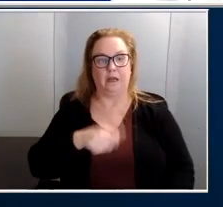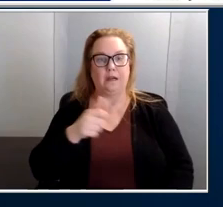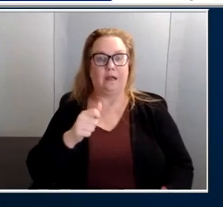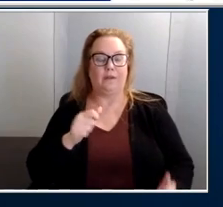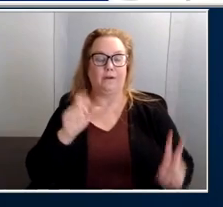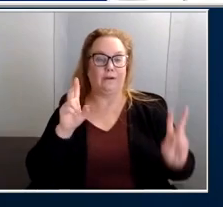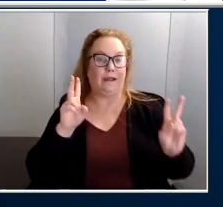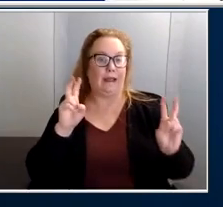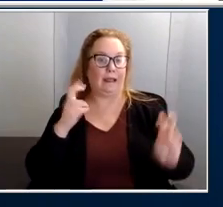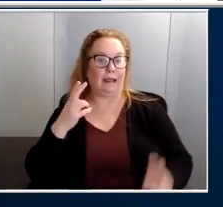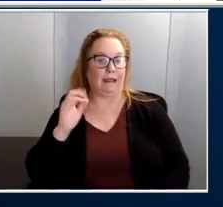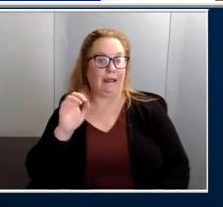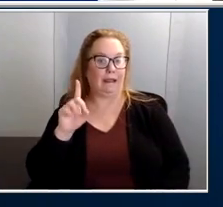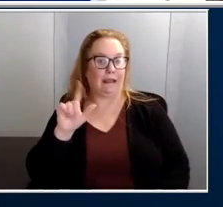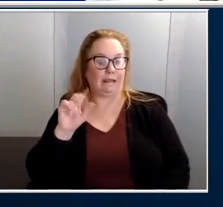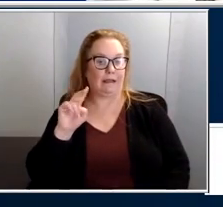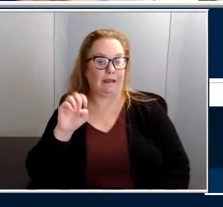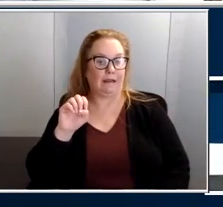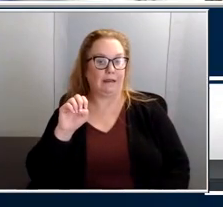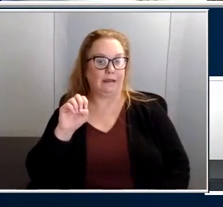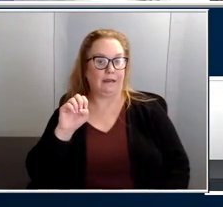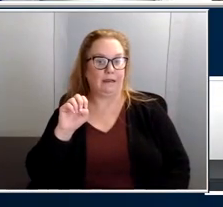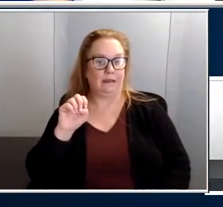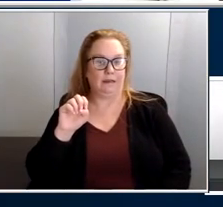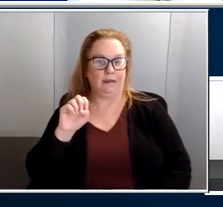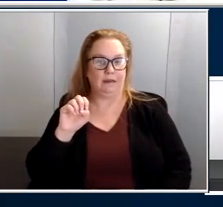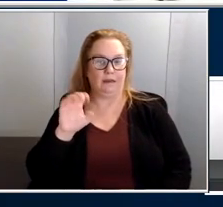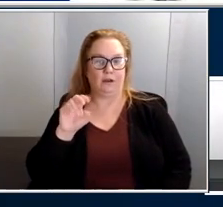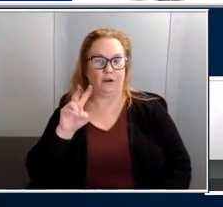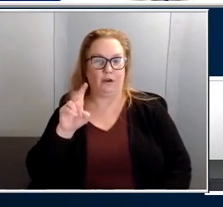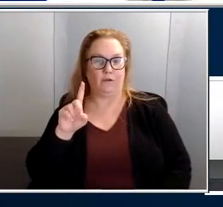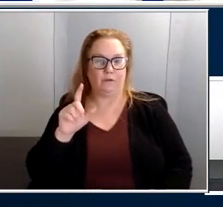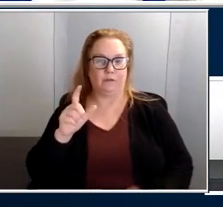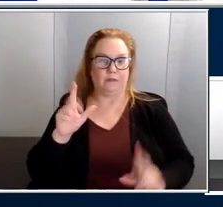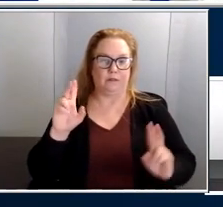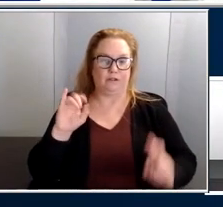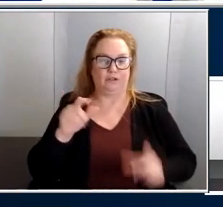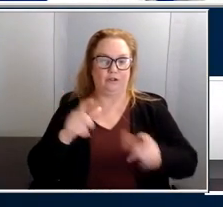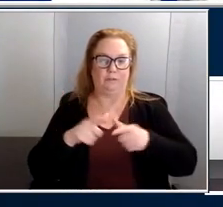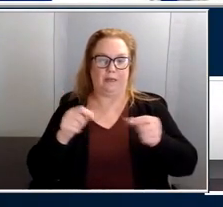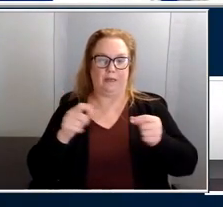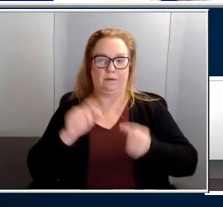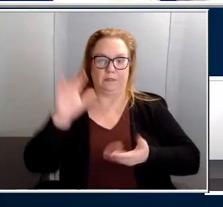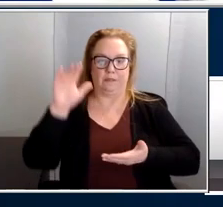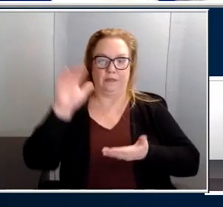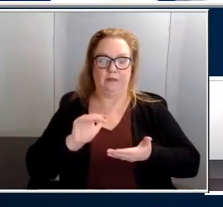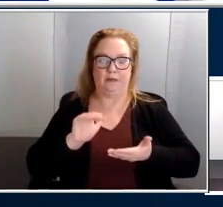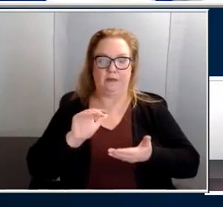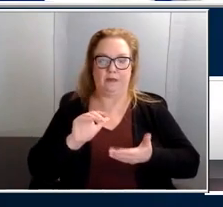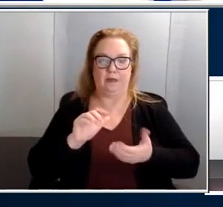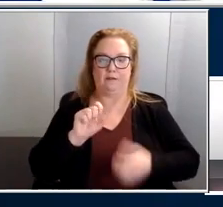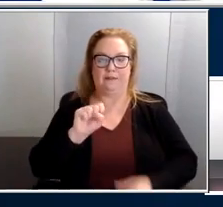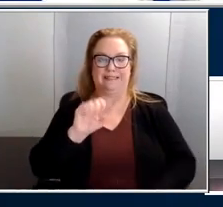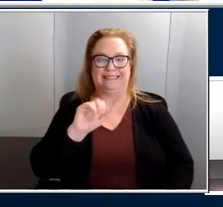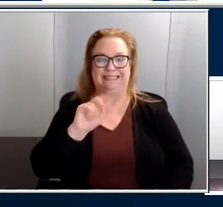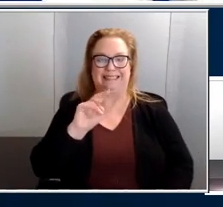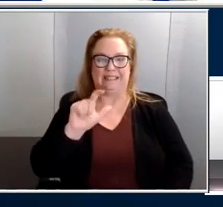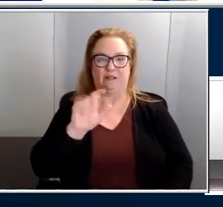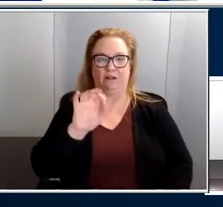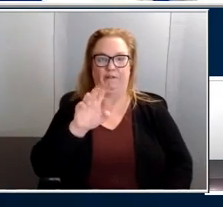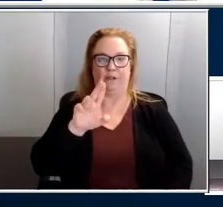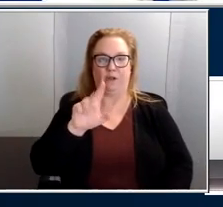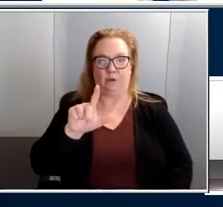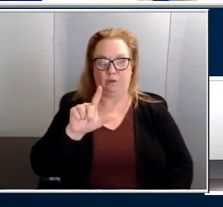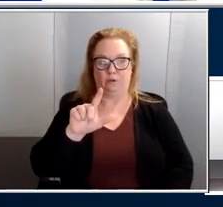about. Japan wants to downgrade the legal status, if you will, of COVID to the equivalent of seasonal influenza in the spring,